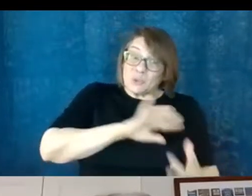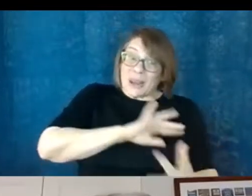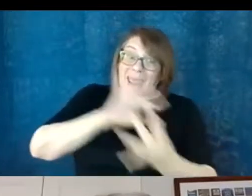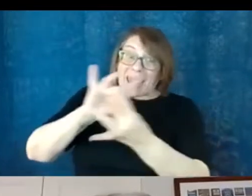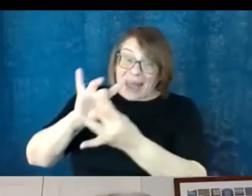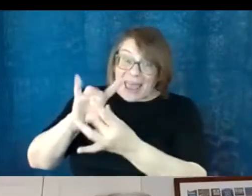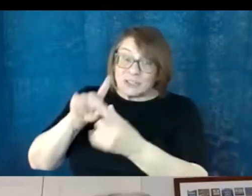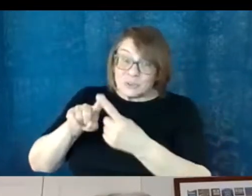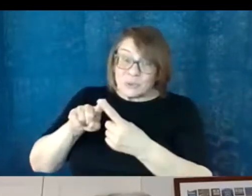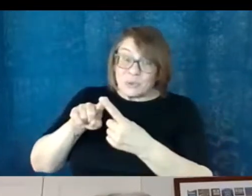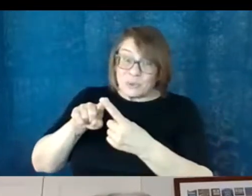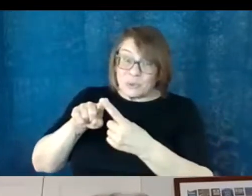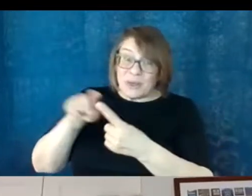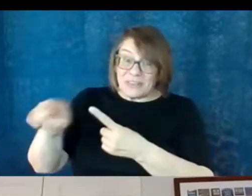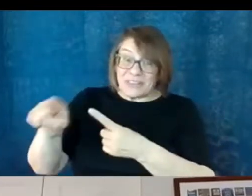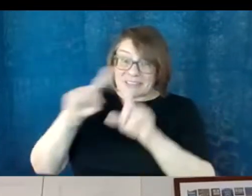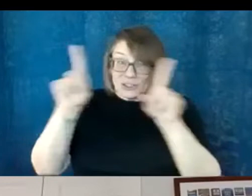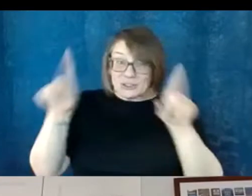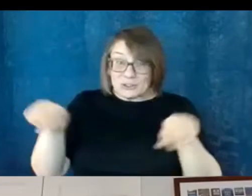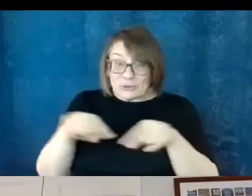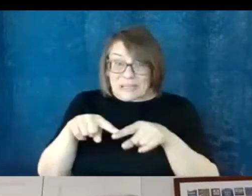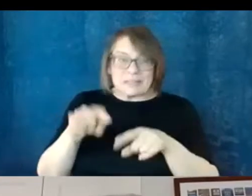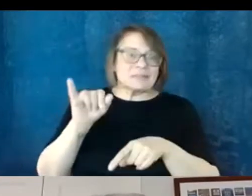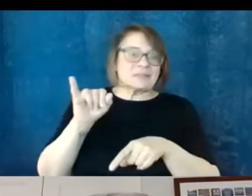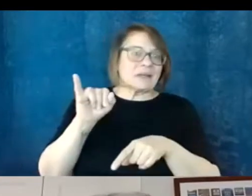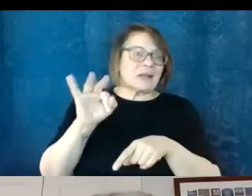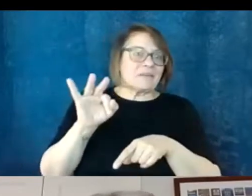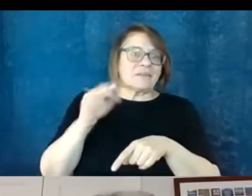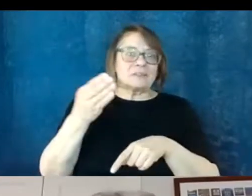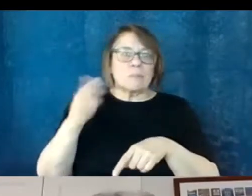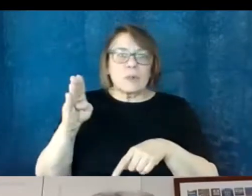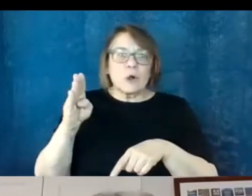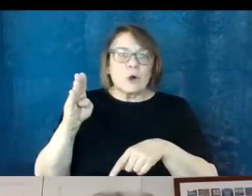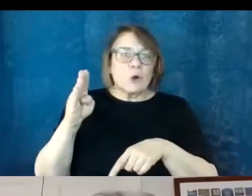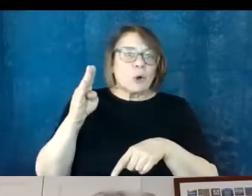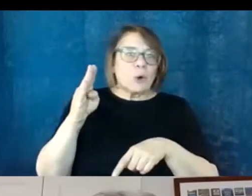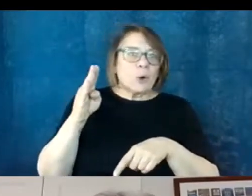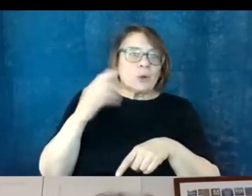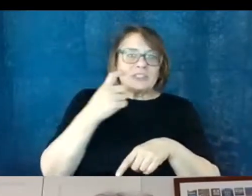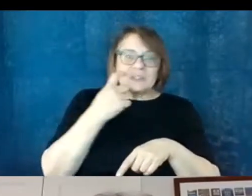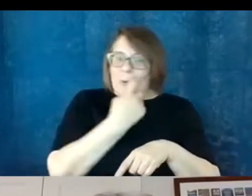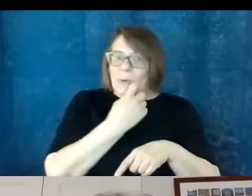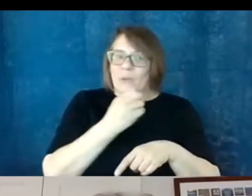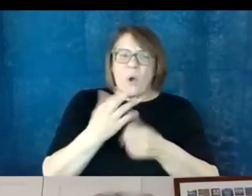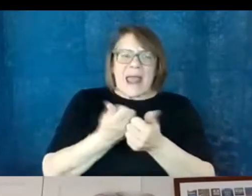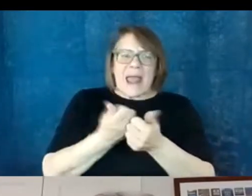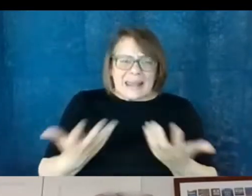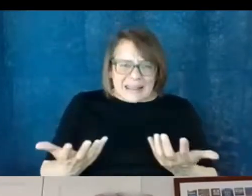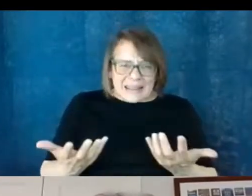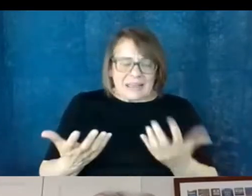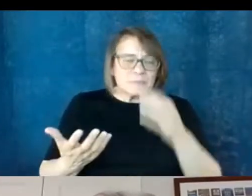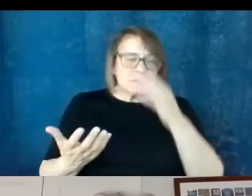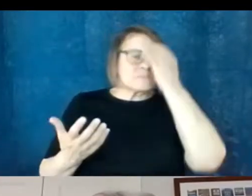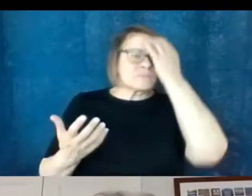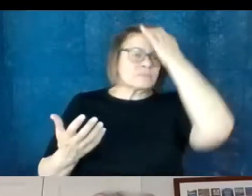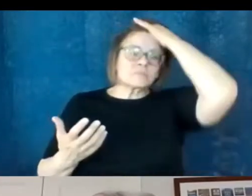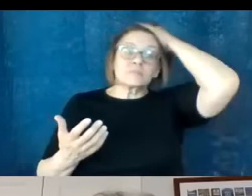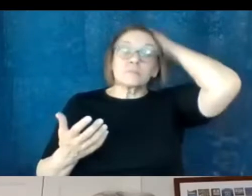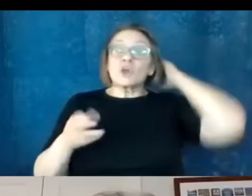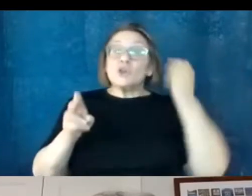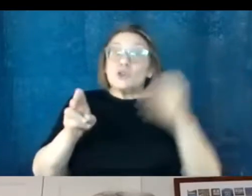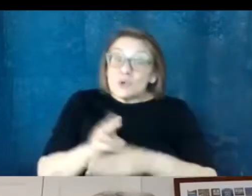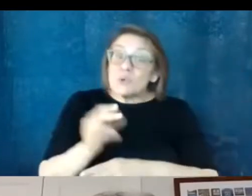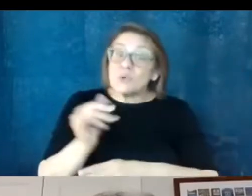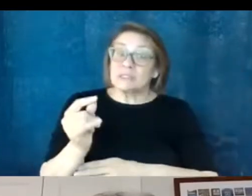these screens, whether it be via Bluetooth or any kind of intermediary device, use that